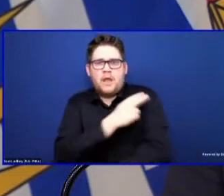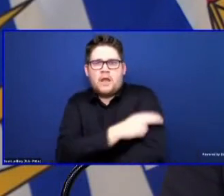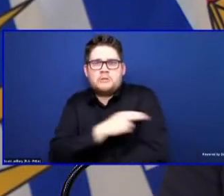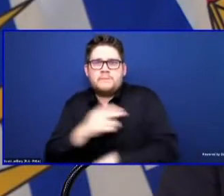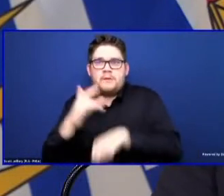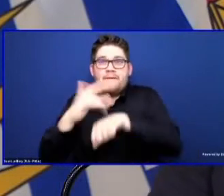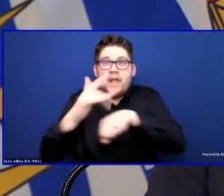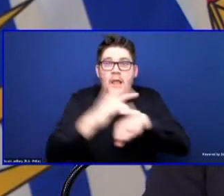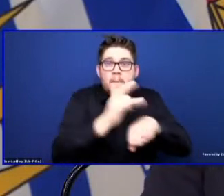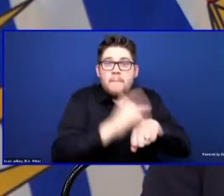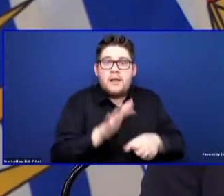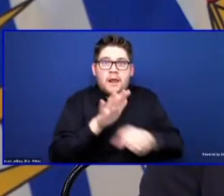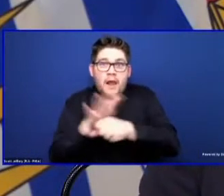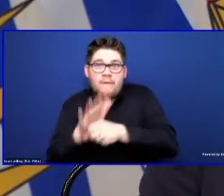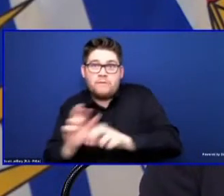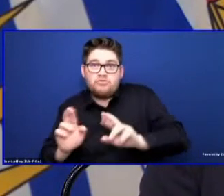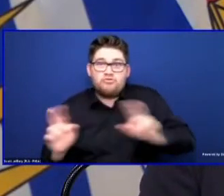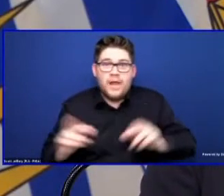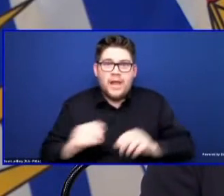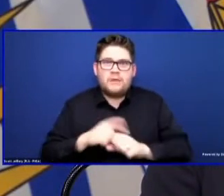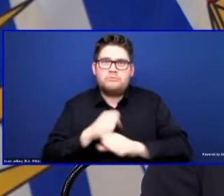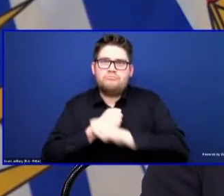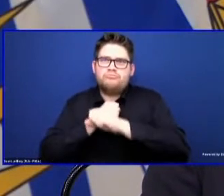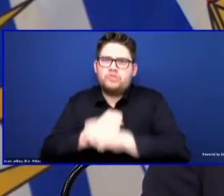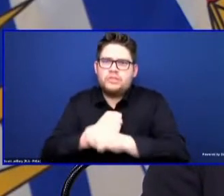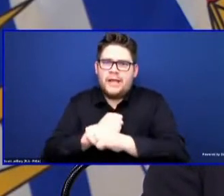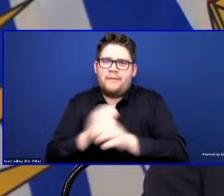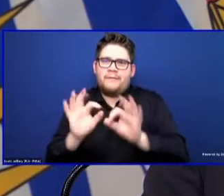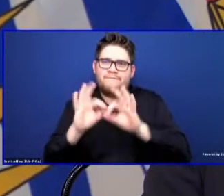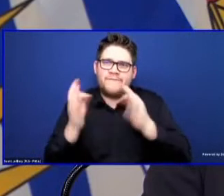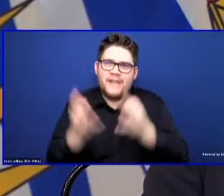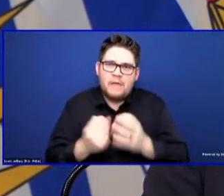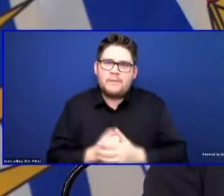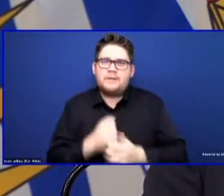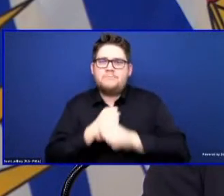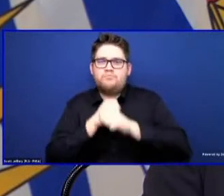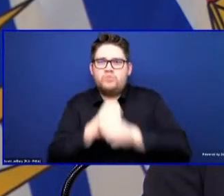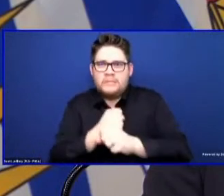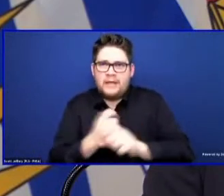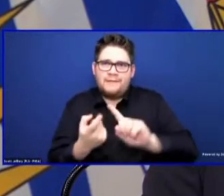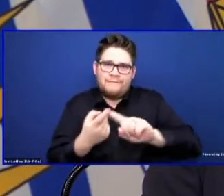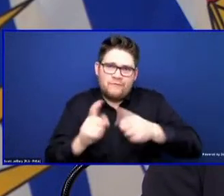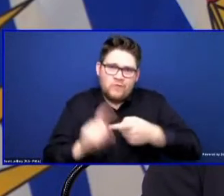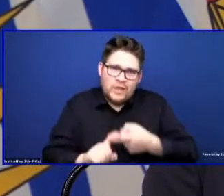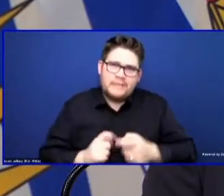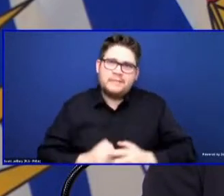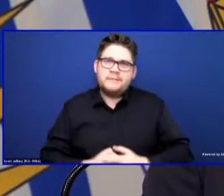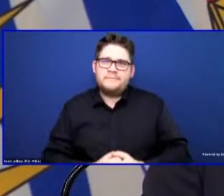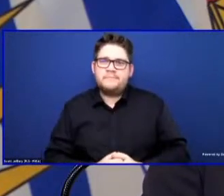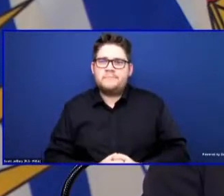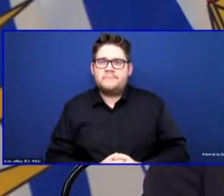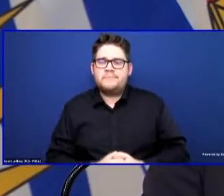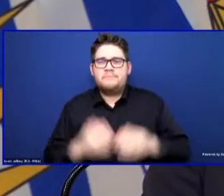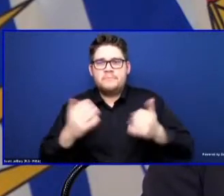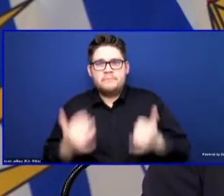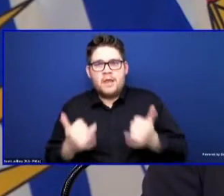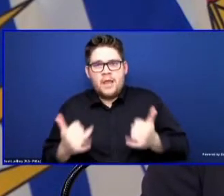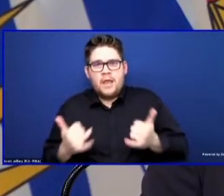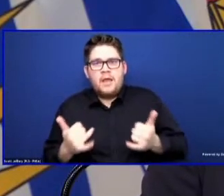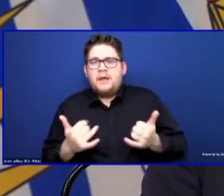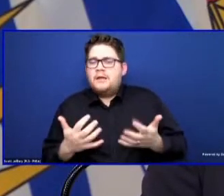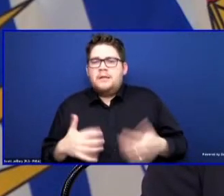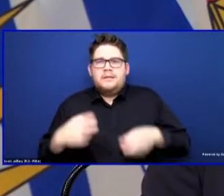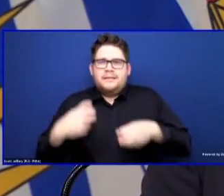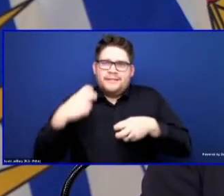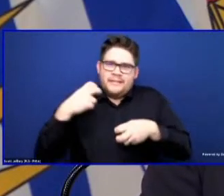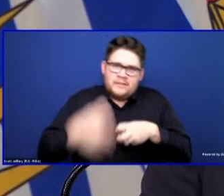remember that we need to do this in this most challenging of time by being kind to each other, by remembering that